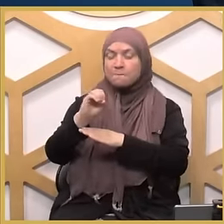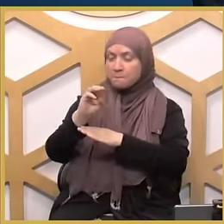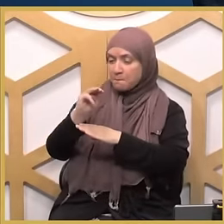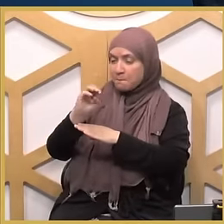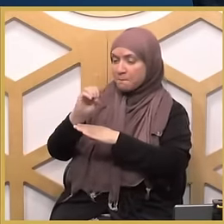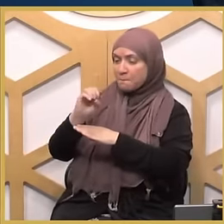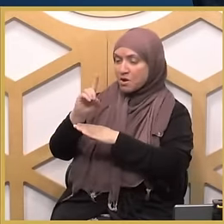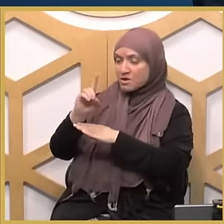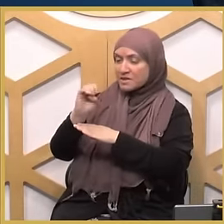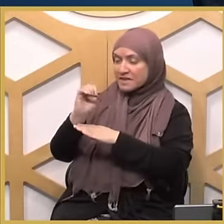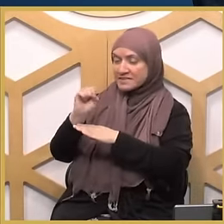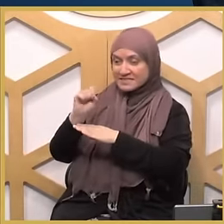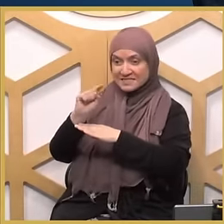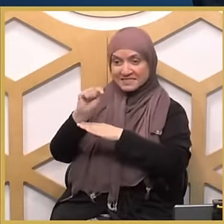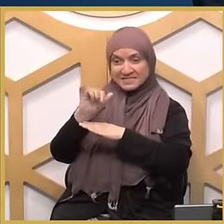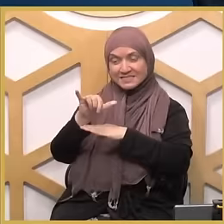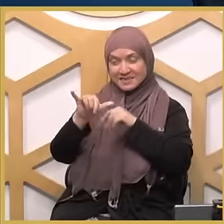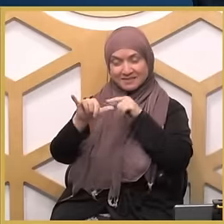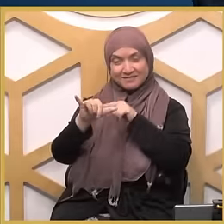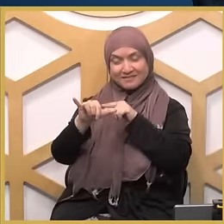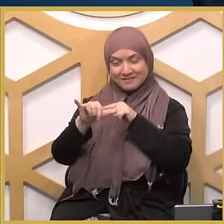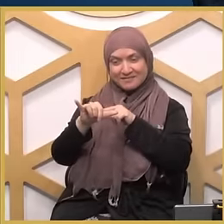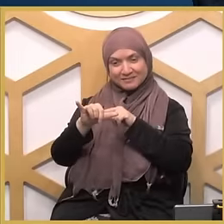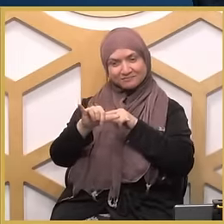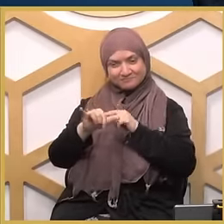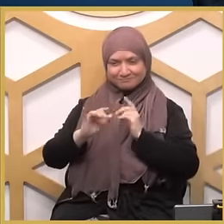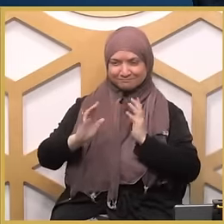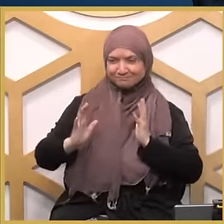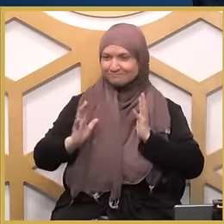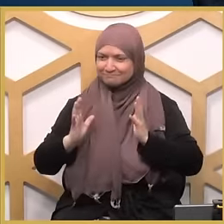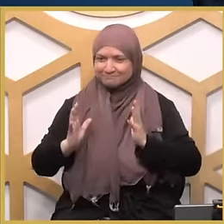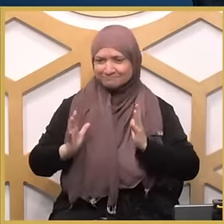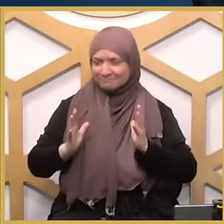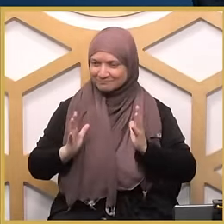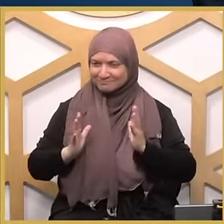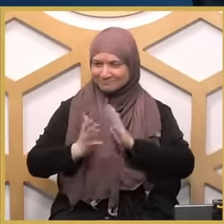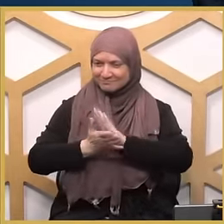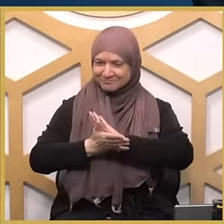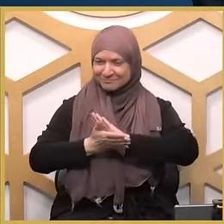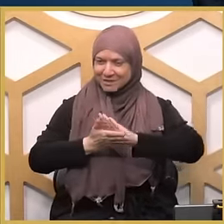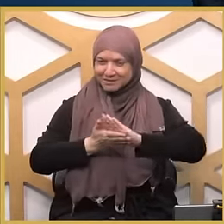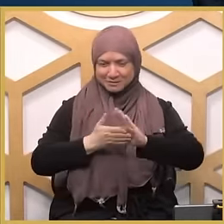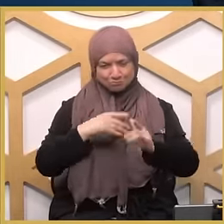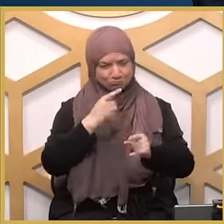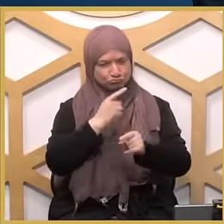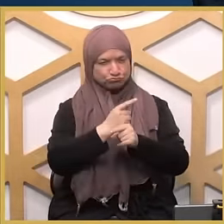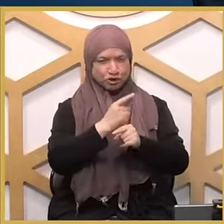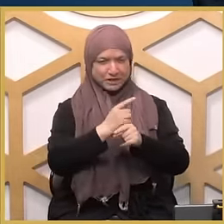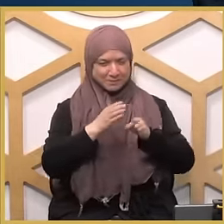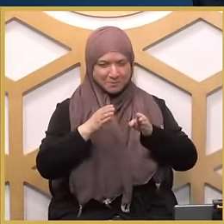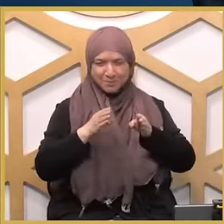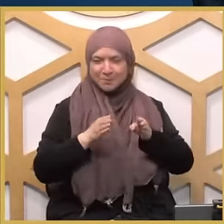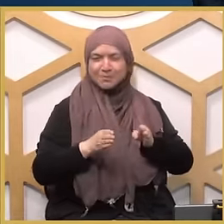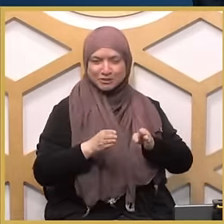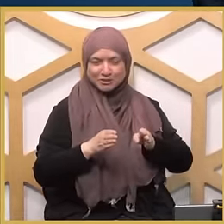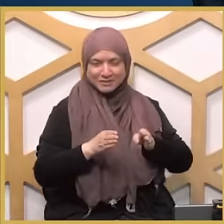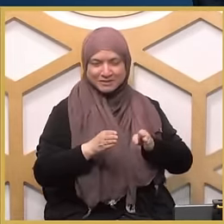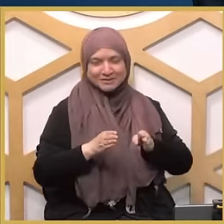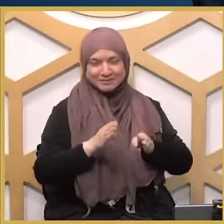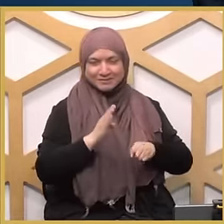which is a positive energy to make you do that which is right and stay from that which is wrong, versus khajal, which is